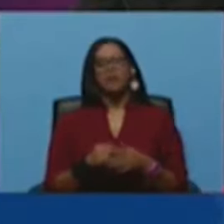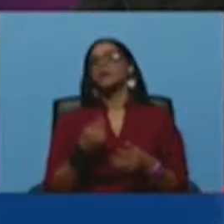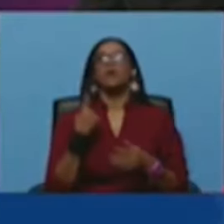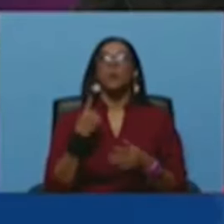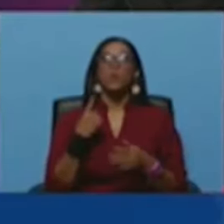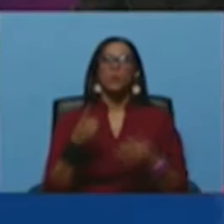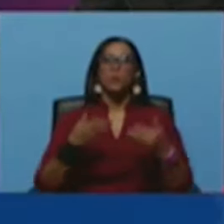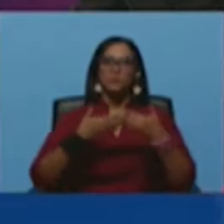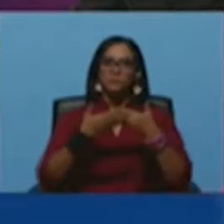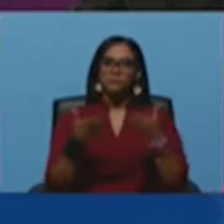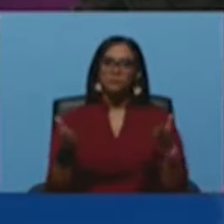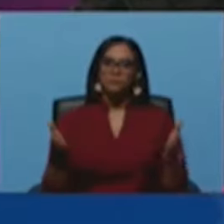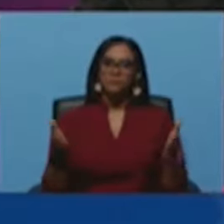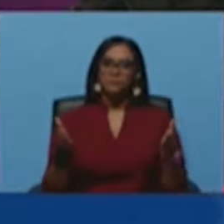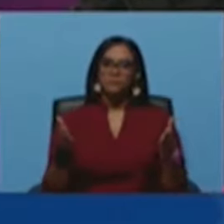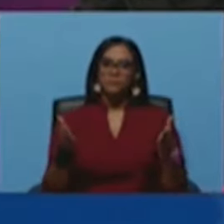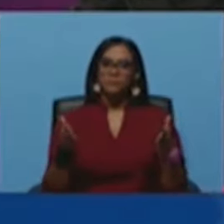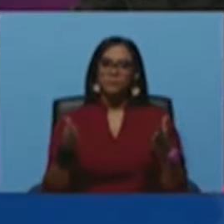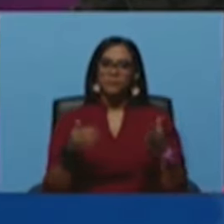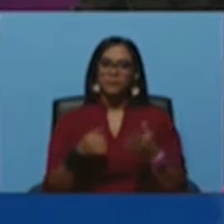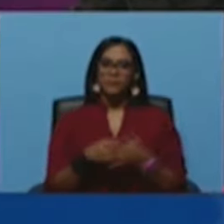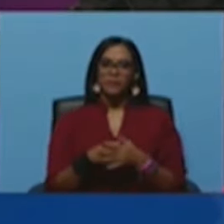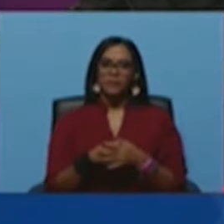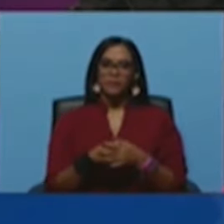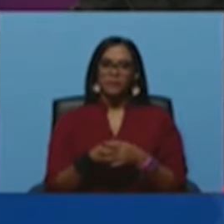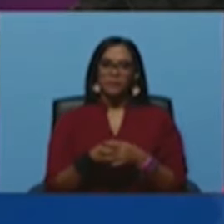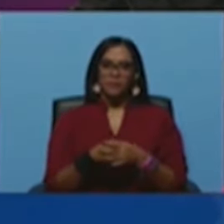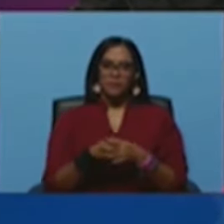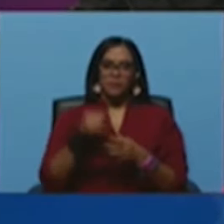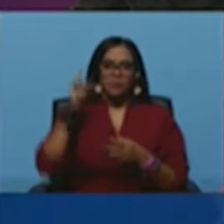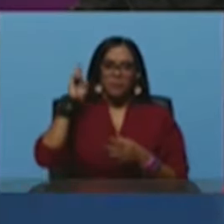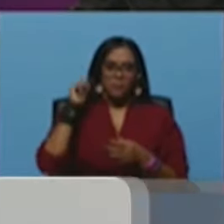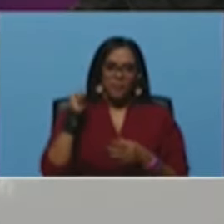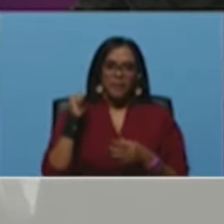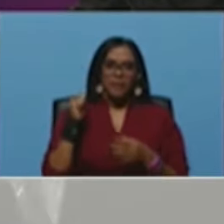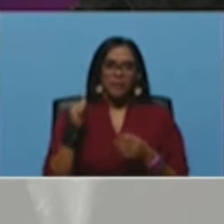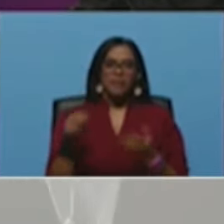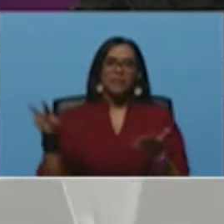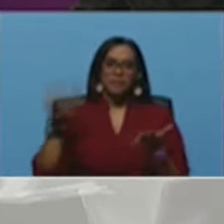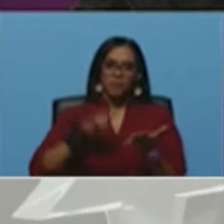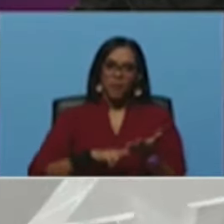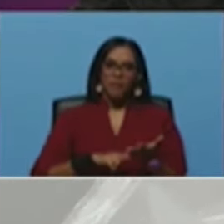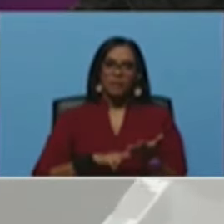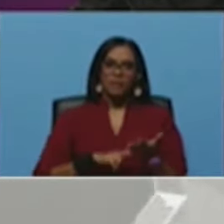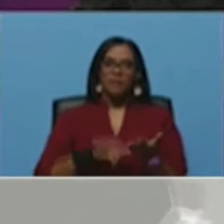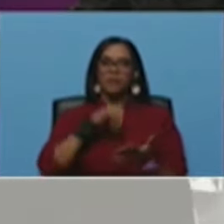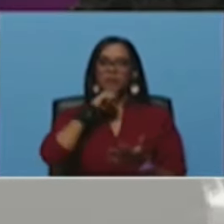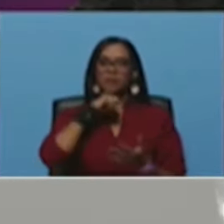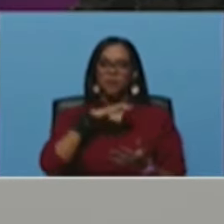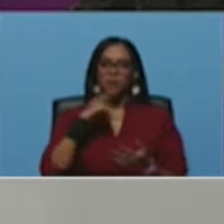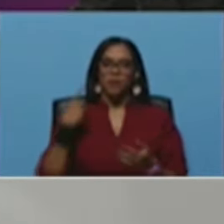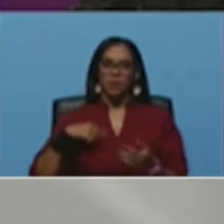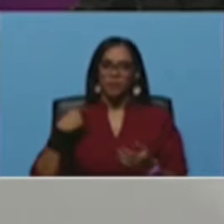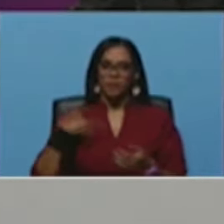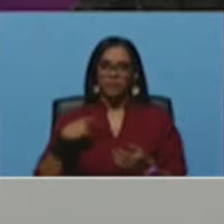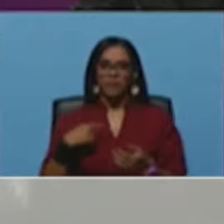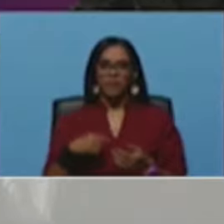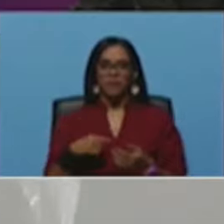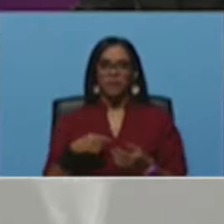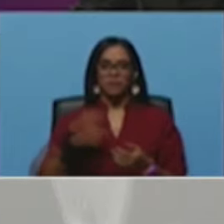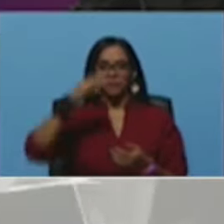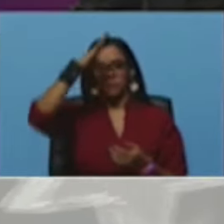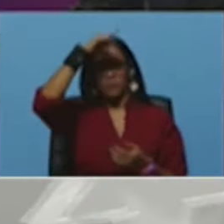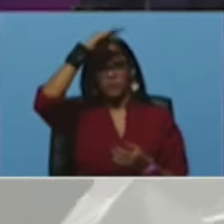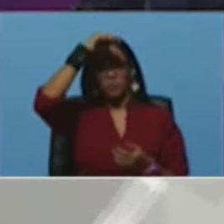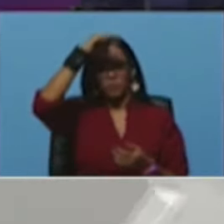It is a golden opportunity for this historic return of Donald Trump to put an end to wars, not to open any more war